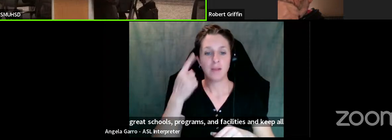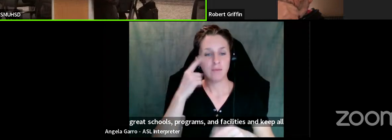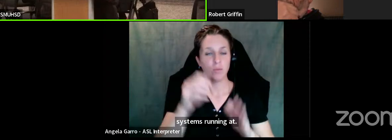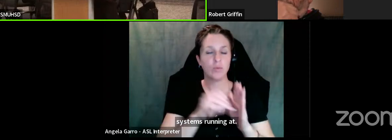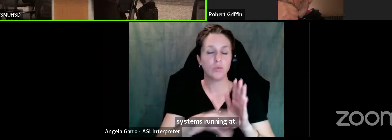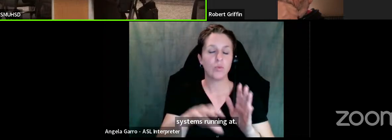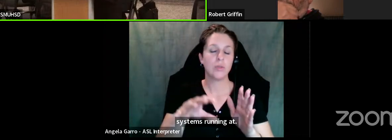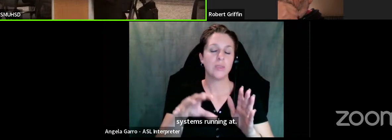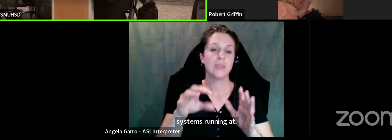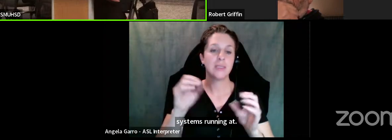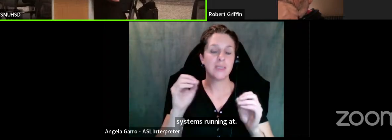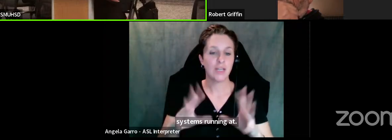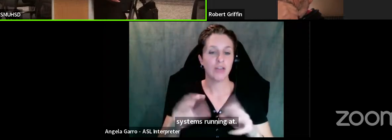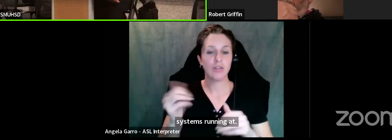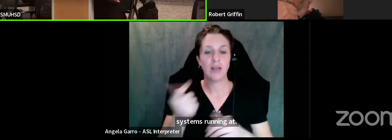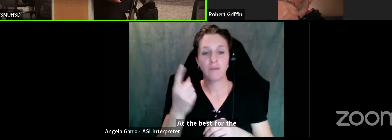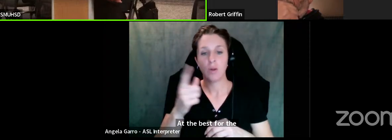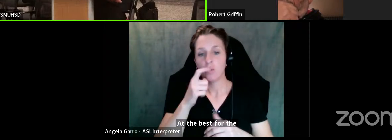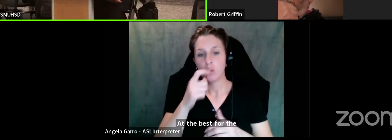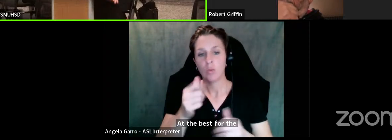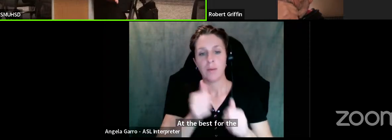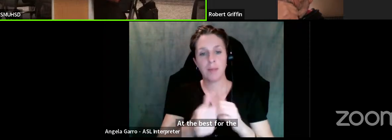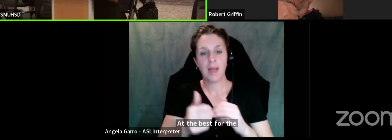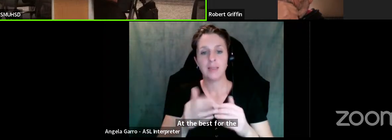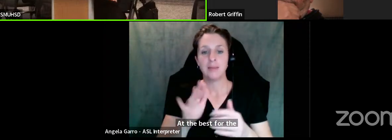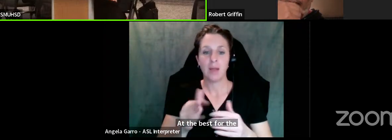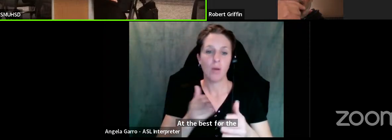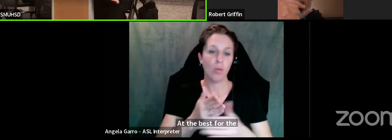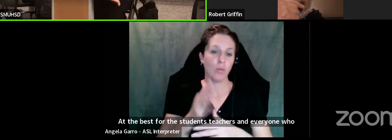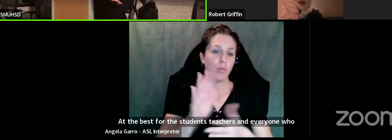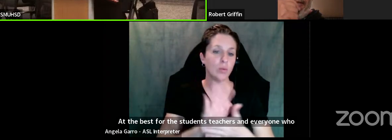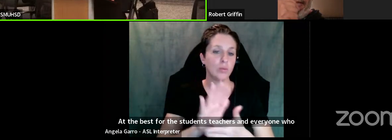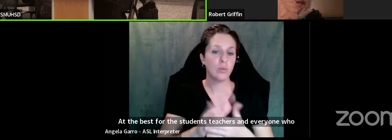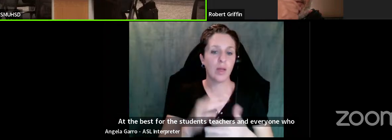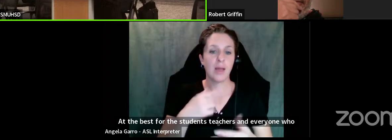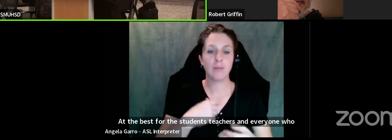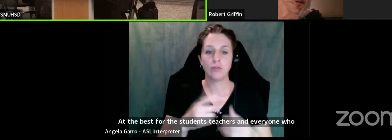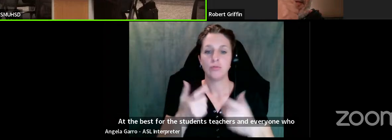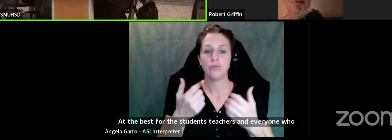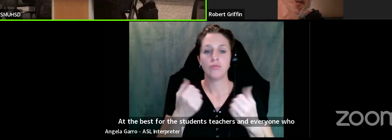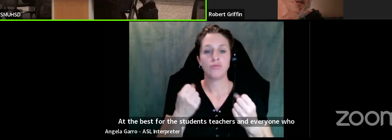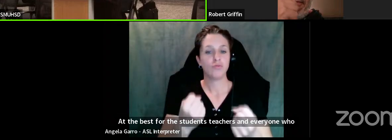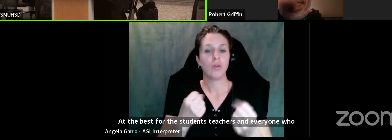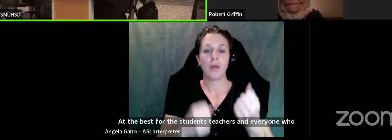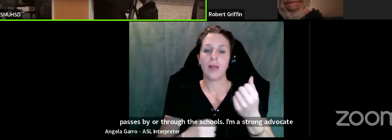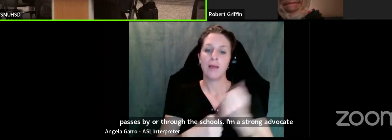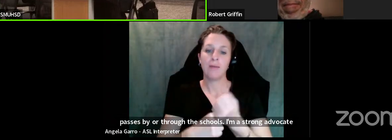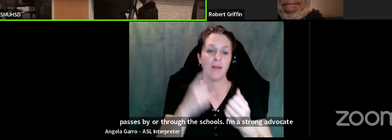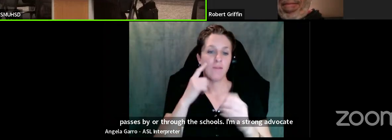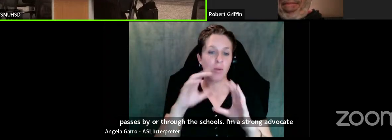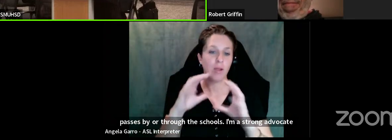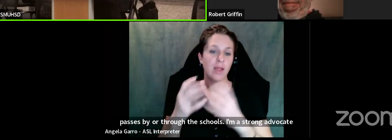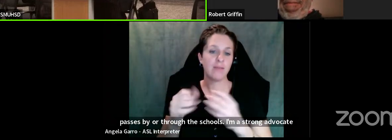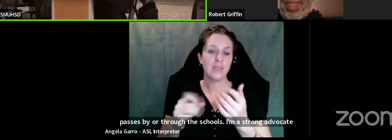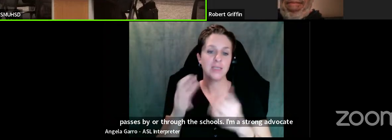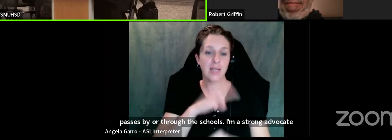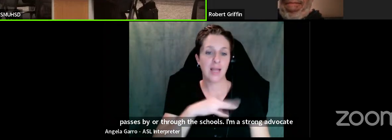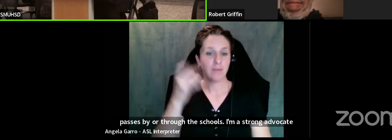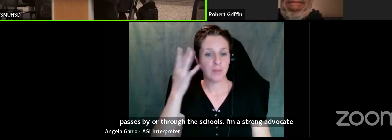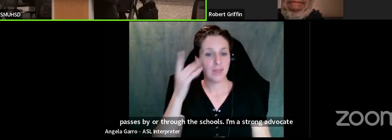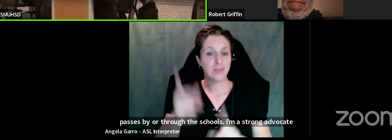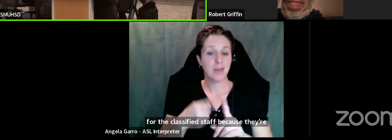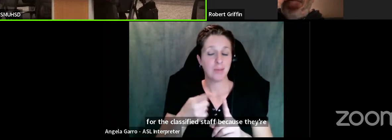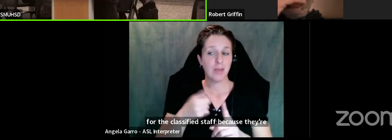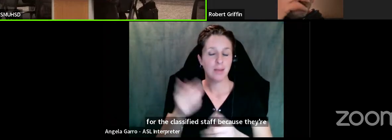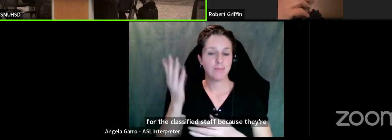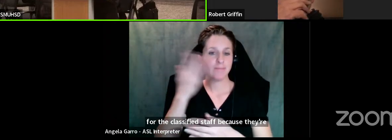everyone who passes by or through the schools. I'm a strong advocate for the classified staff because they're oftentimes the invisible